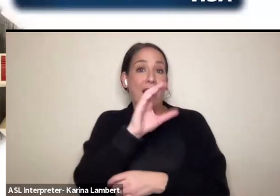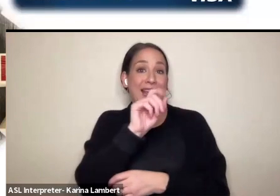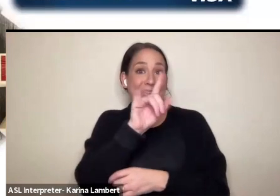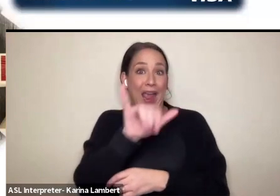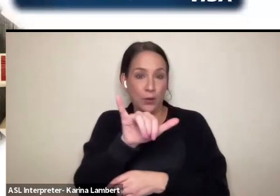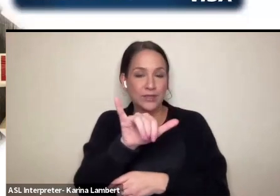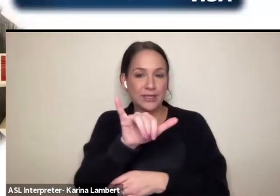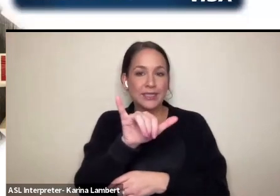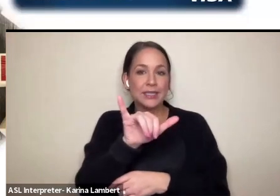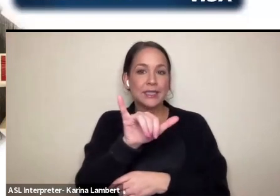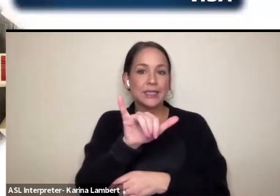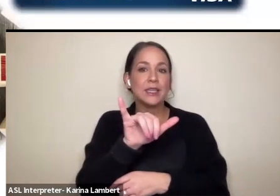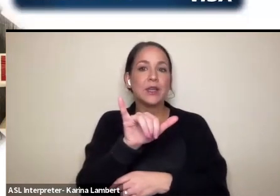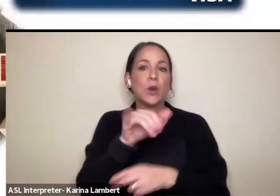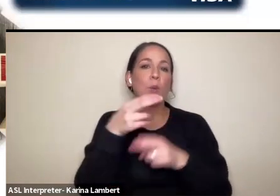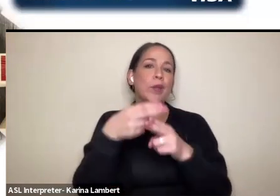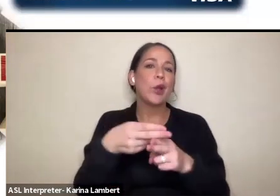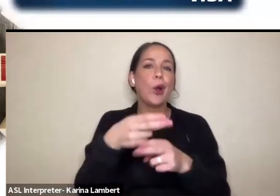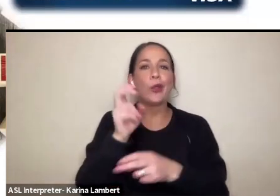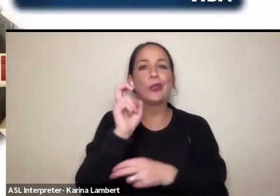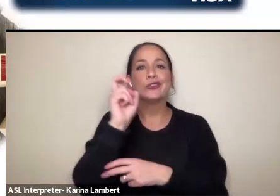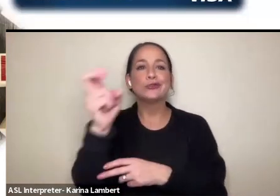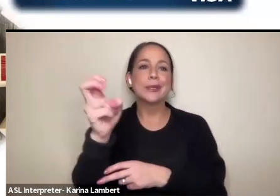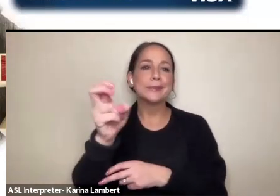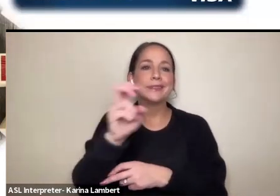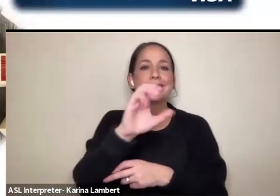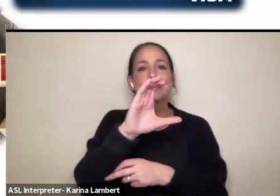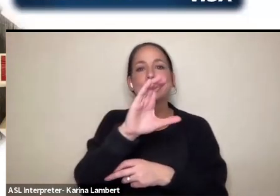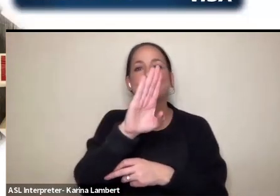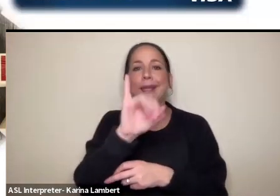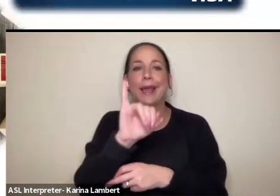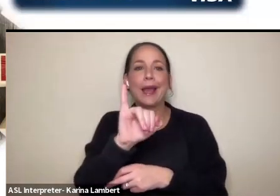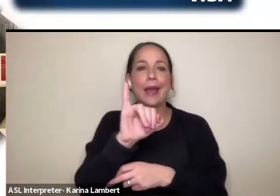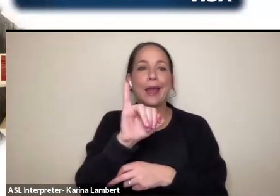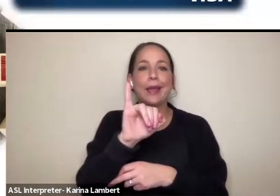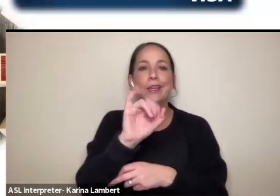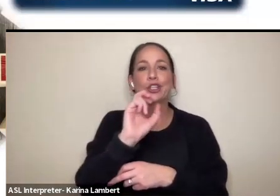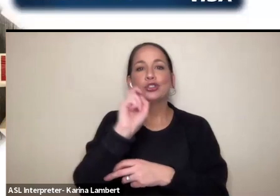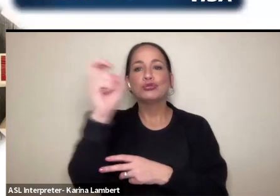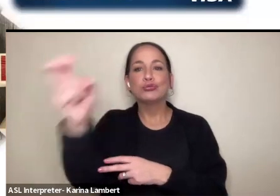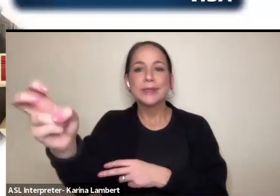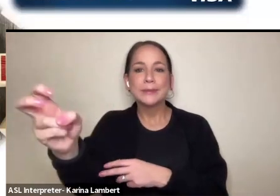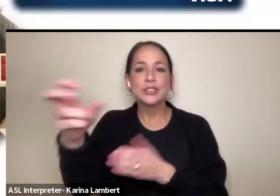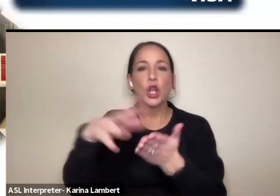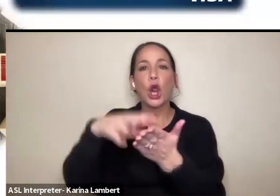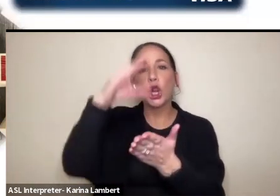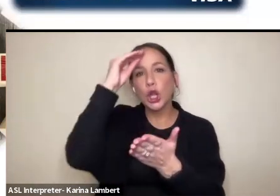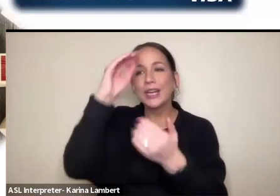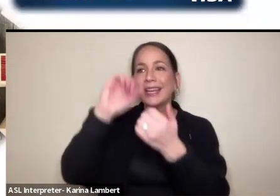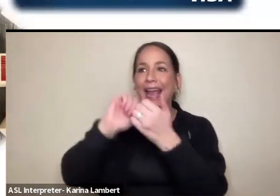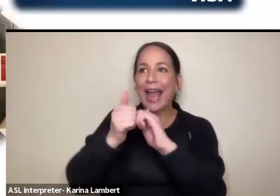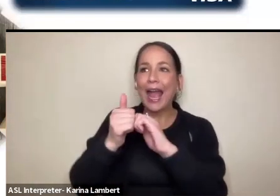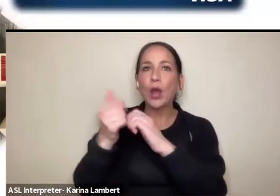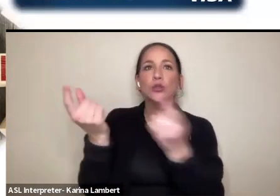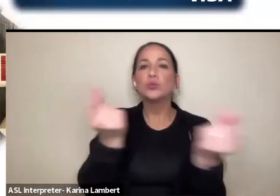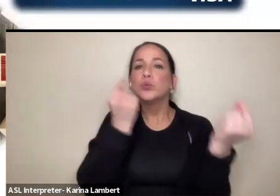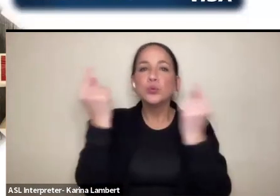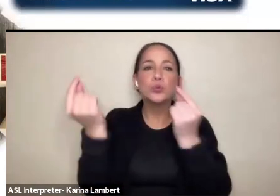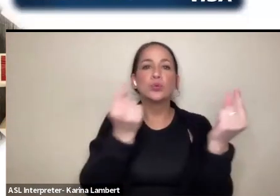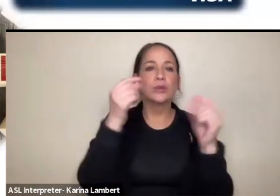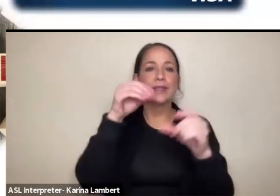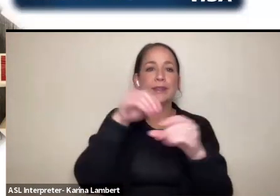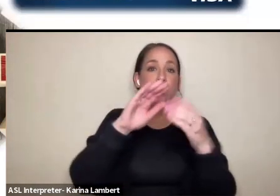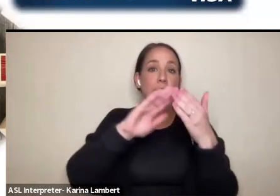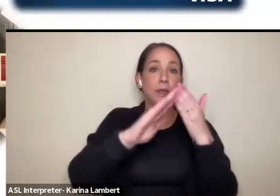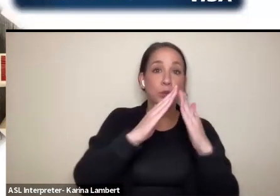trips community-based instruction, or CBI trips. They take a lot of these trips learning to do things in the community. They will go